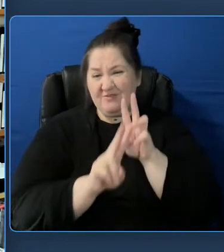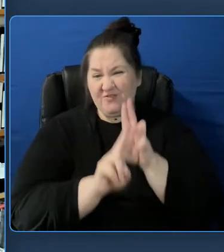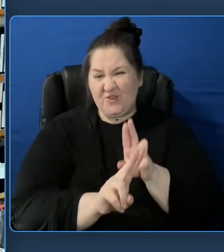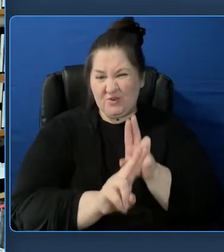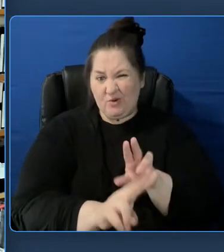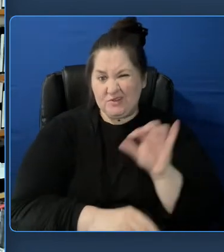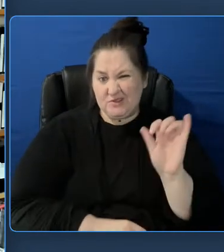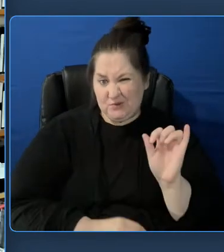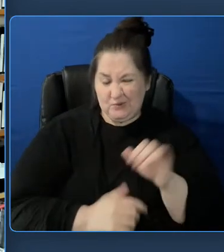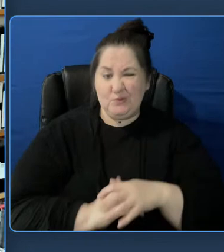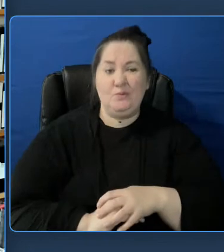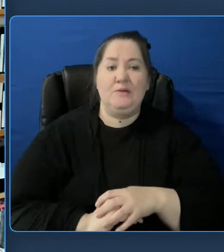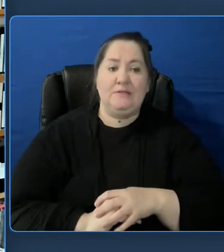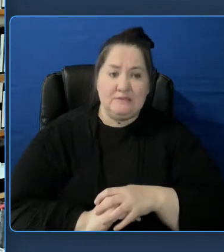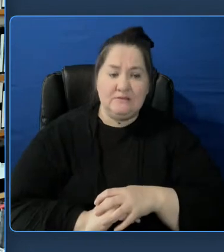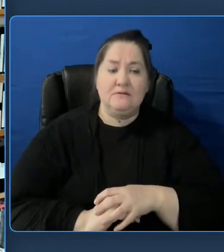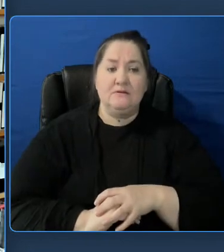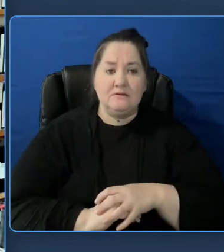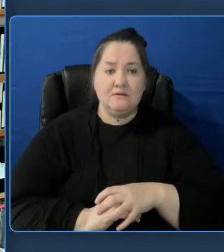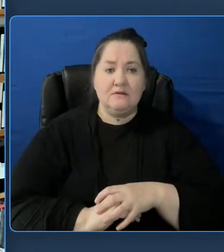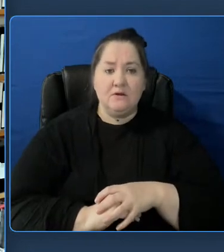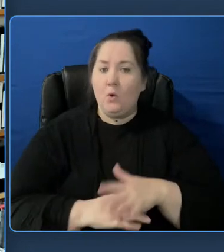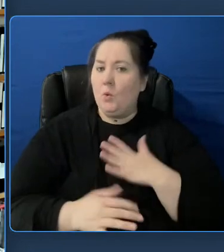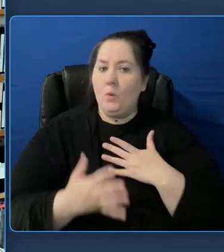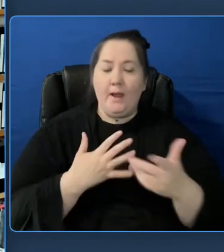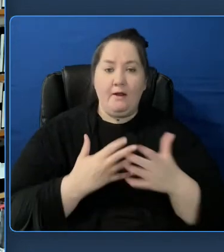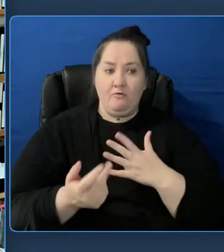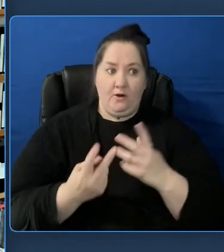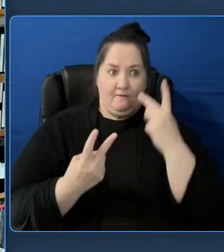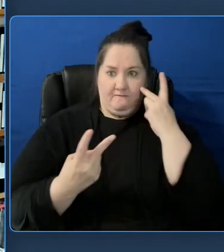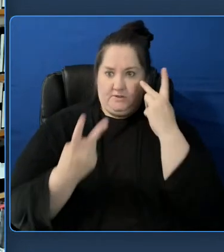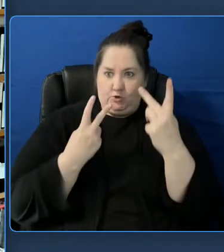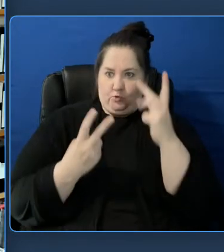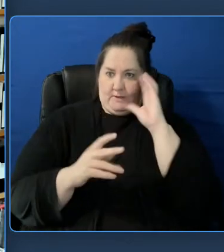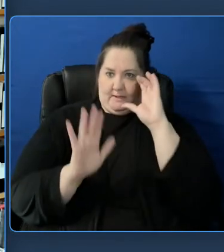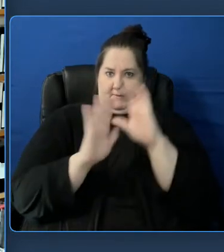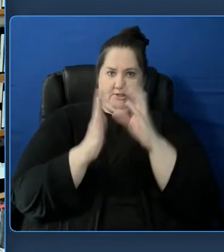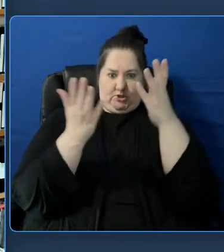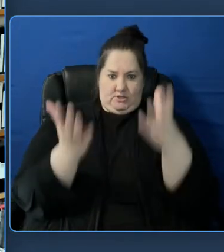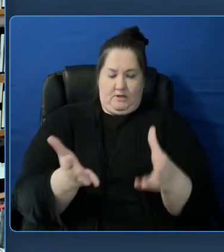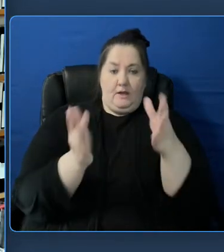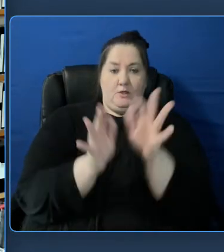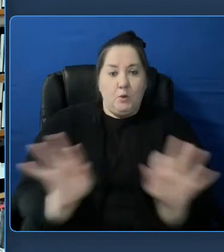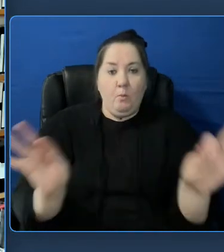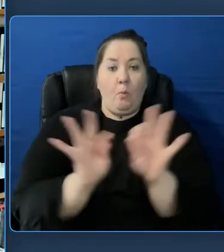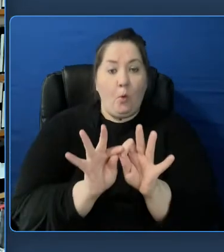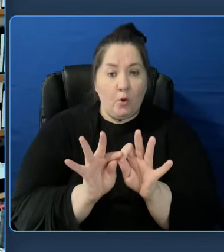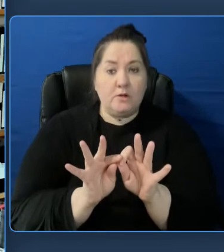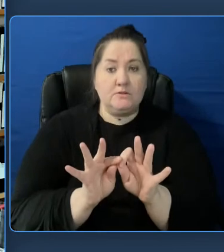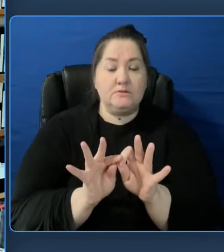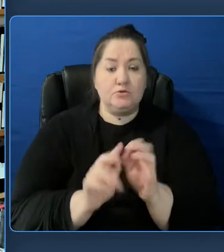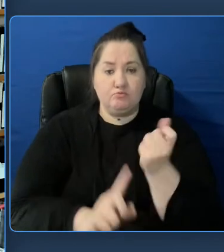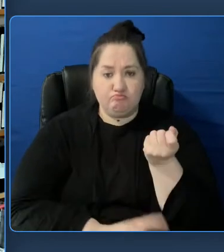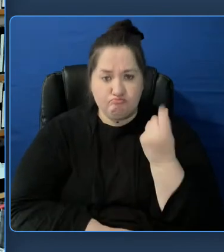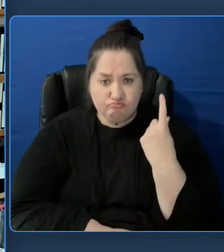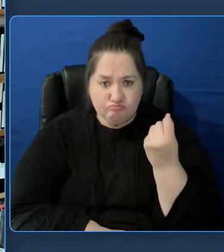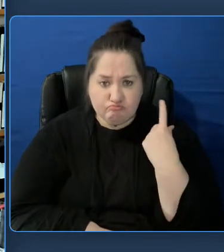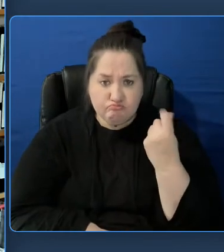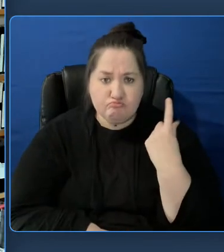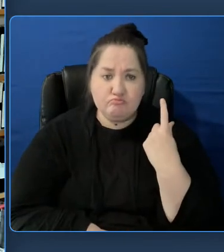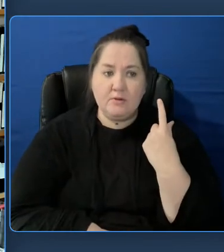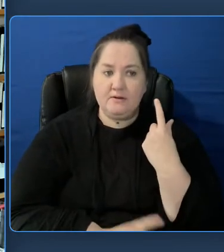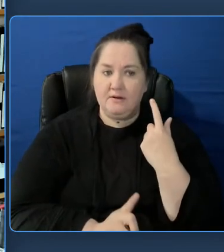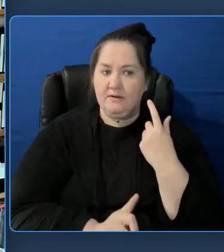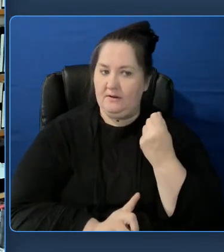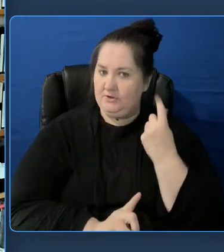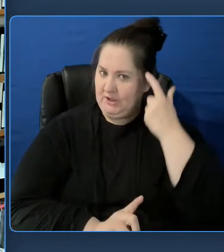funerals. So wherever the visual image is critical to an understanding, he